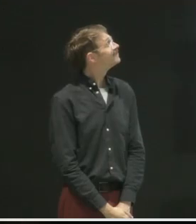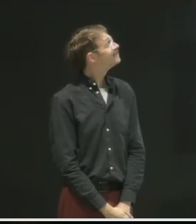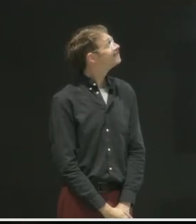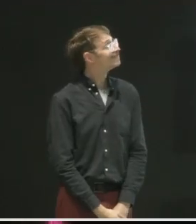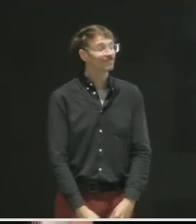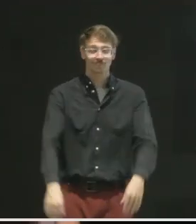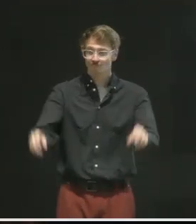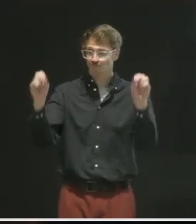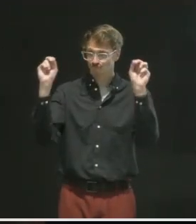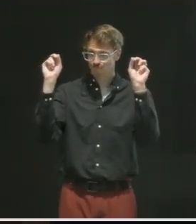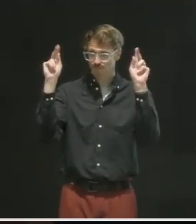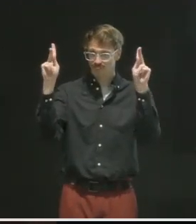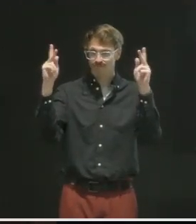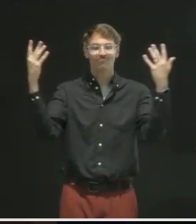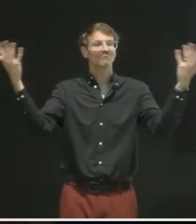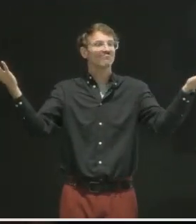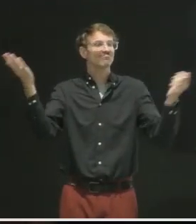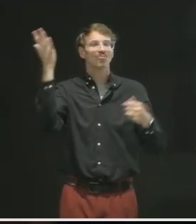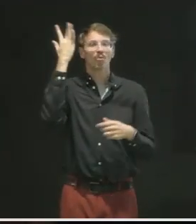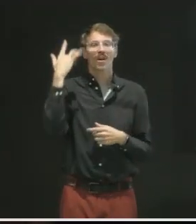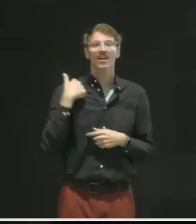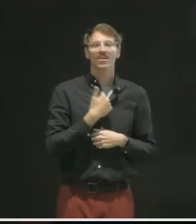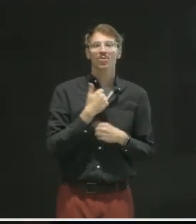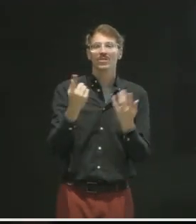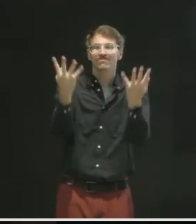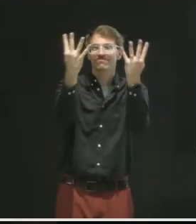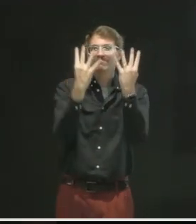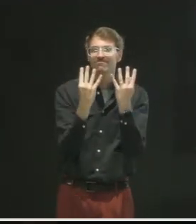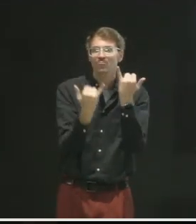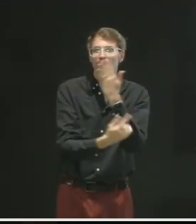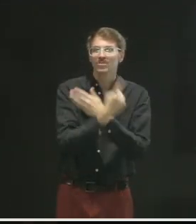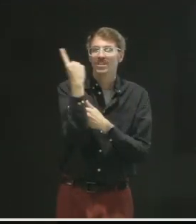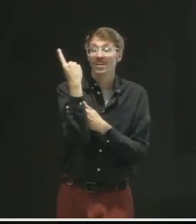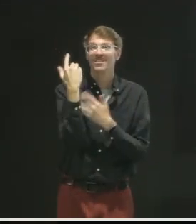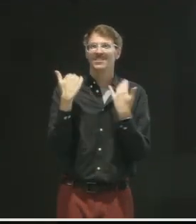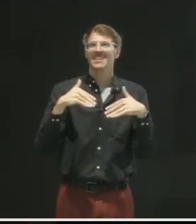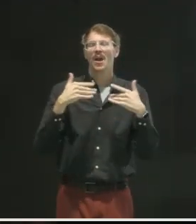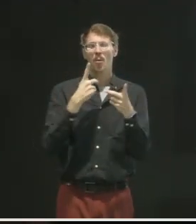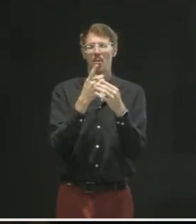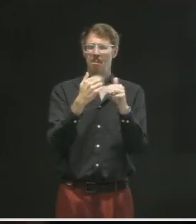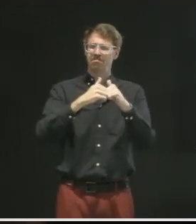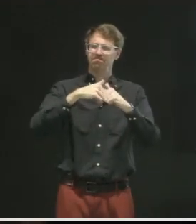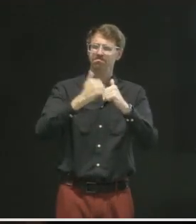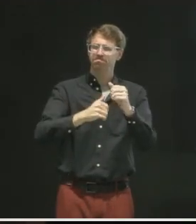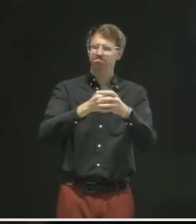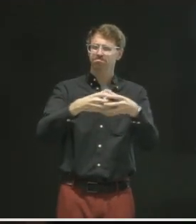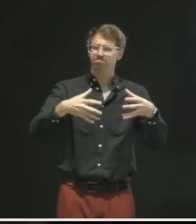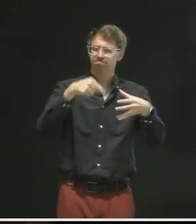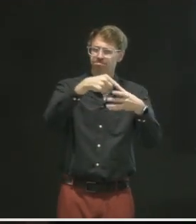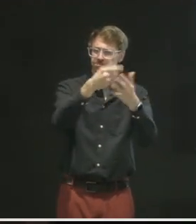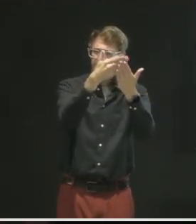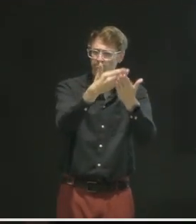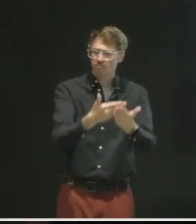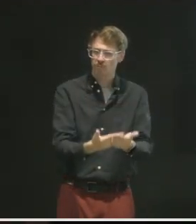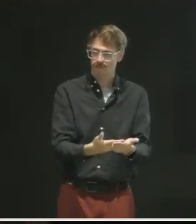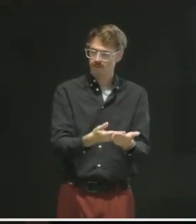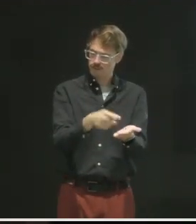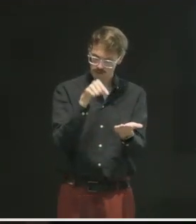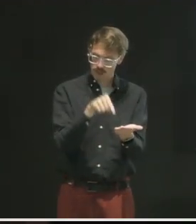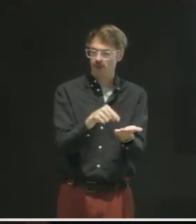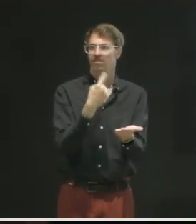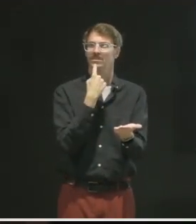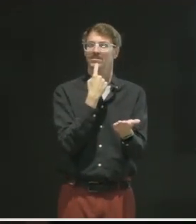Okay, so why are we here? We're here because there's now really robust evidence that shows that violence against women and